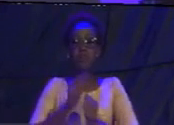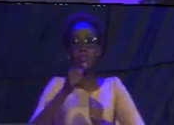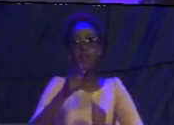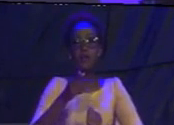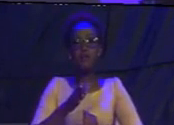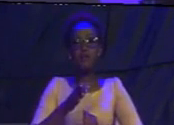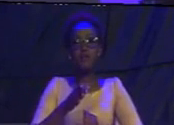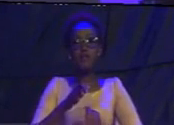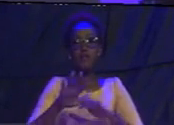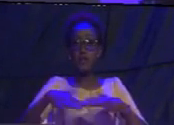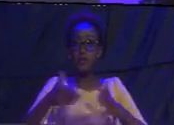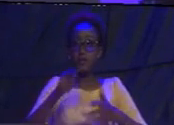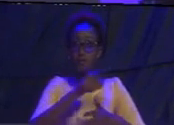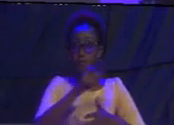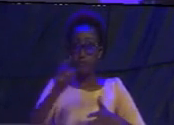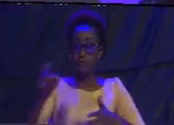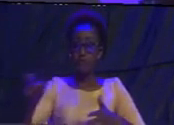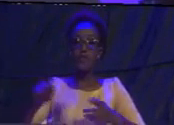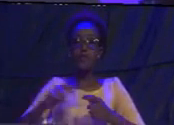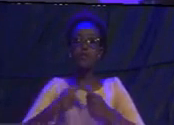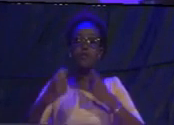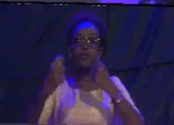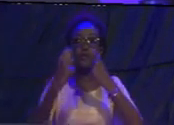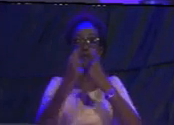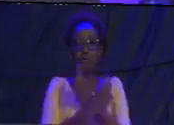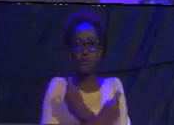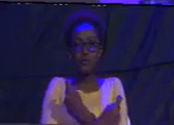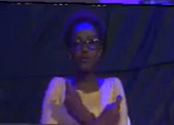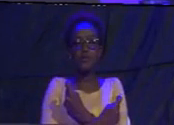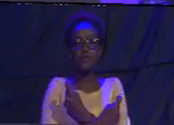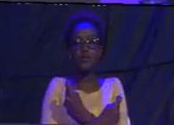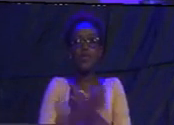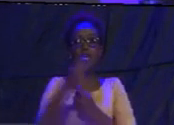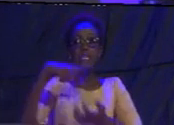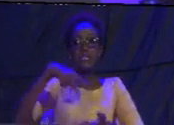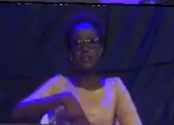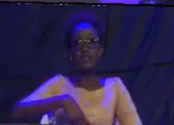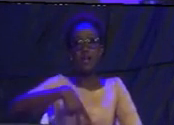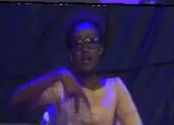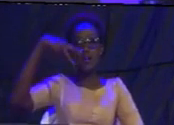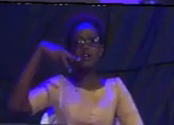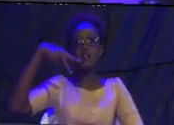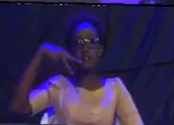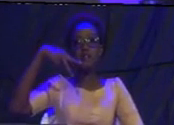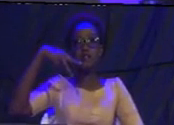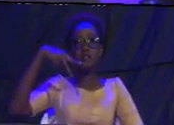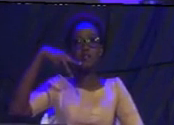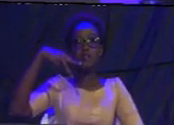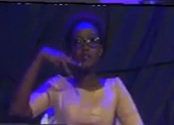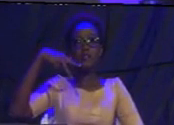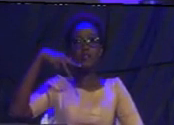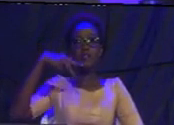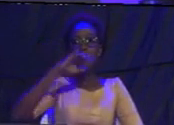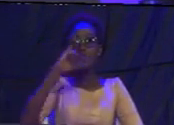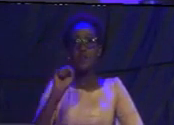keretse murimbuye ikivume mukagikura muri mwe. Byuka wejesha abantu